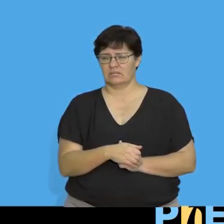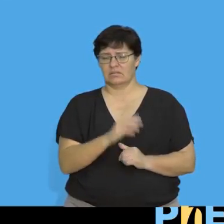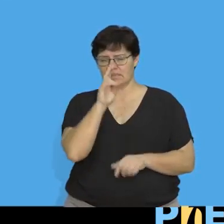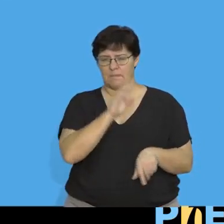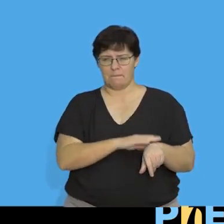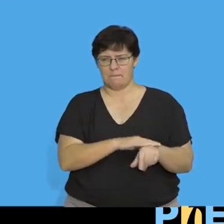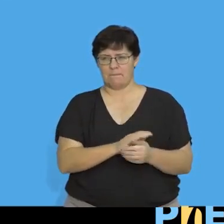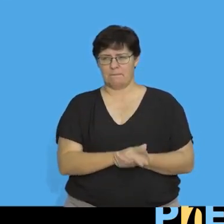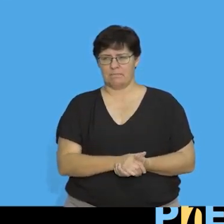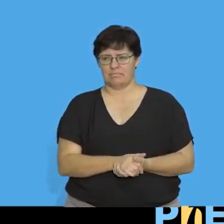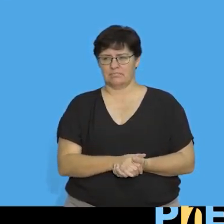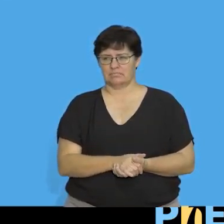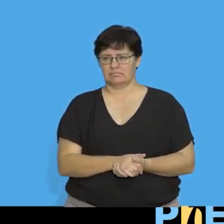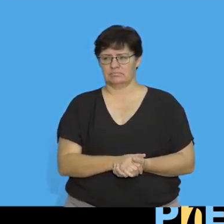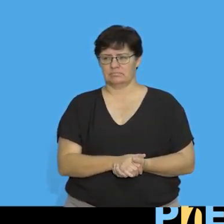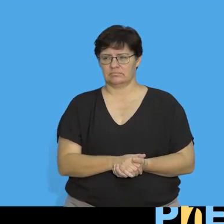measure the period,